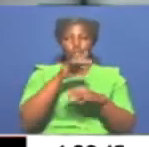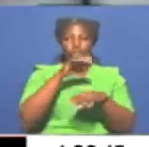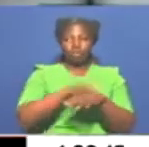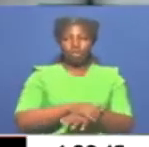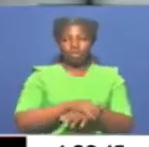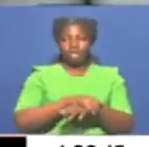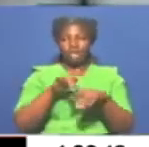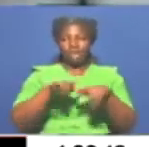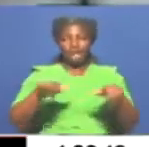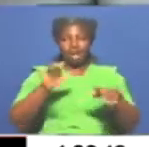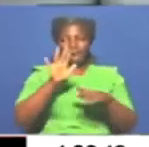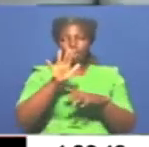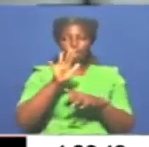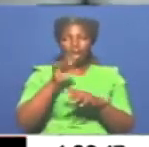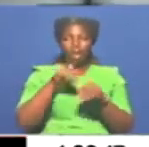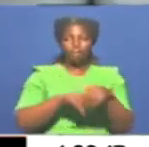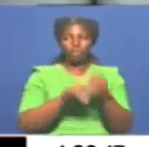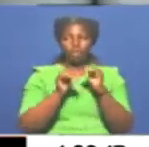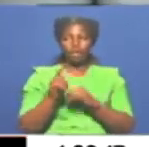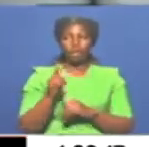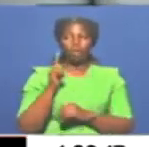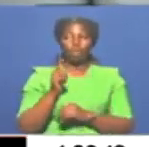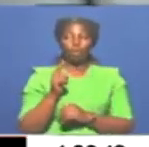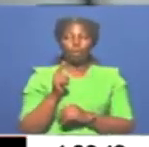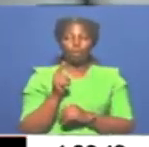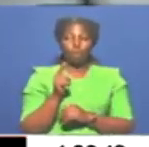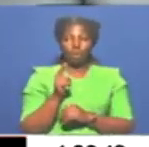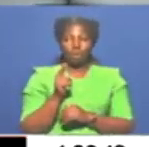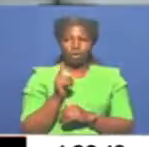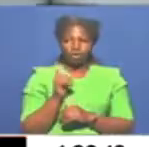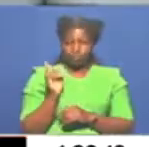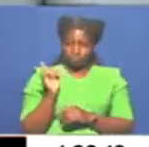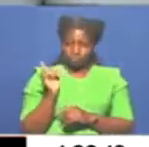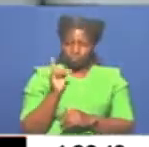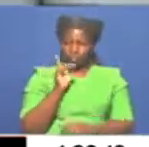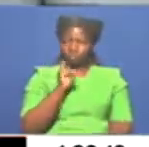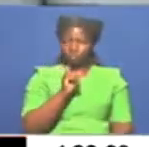This Idris Hussein Mohammed